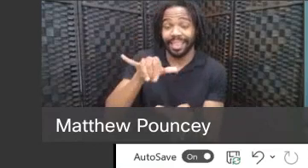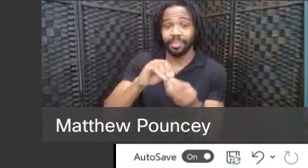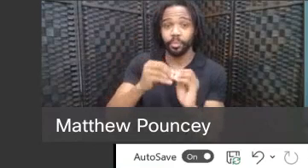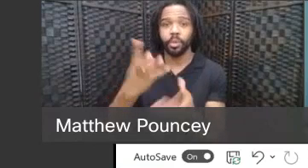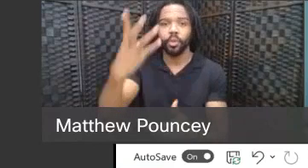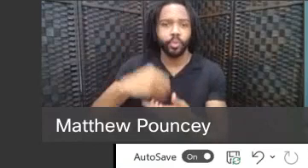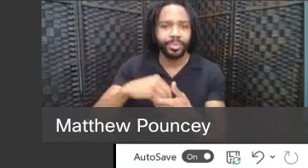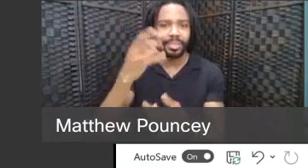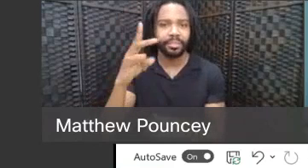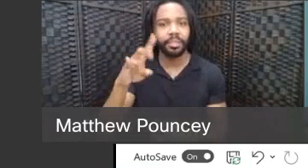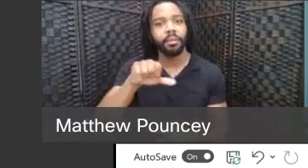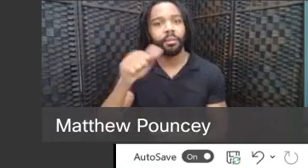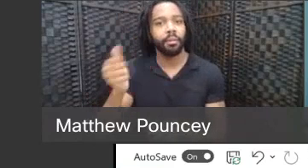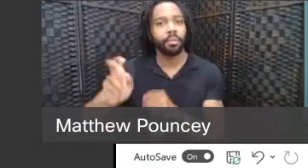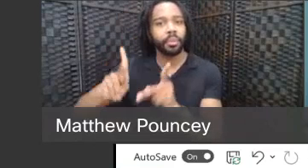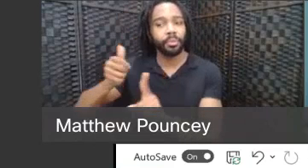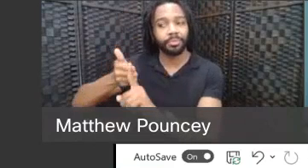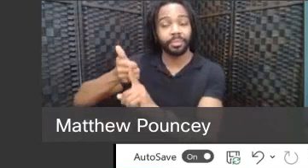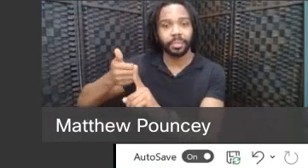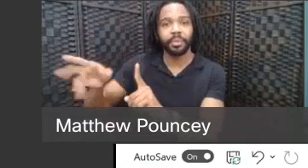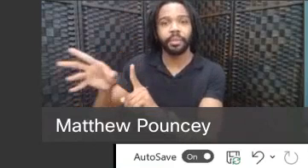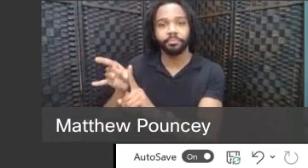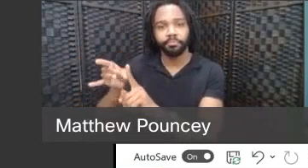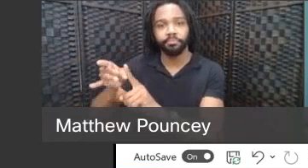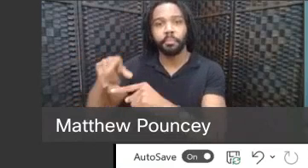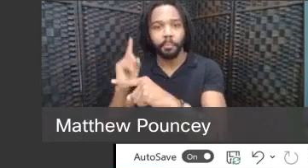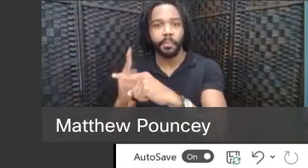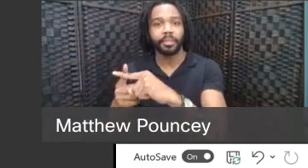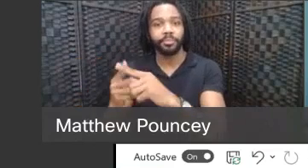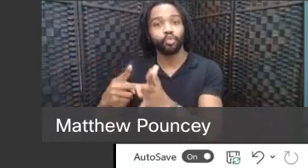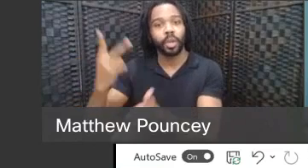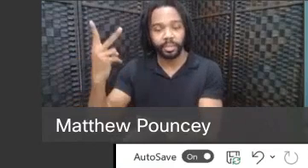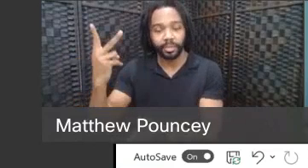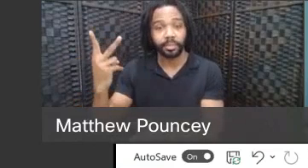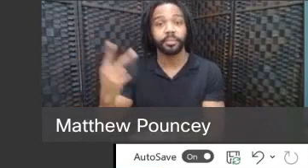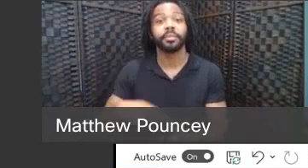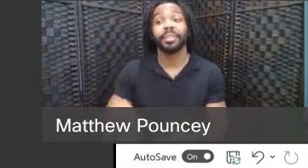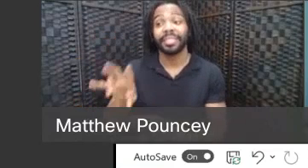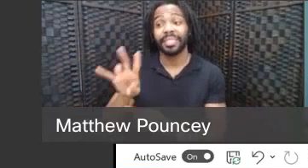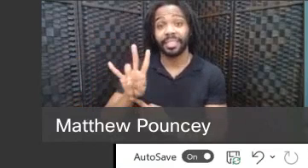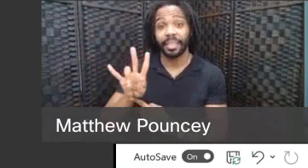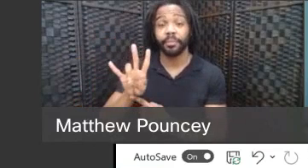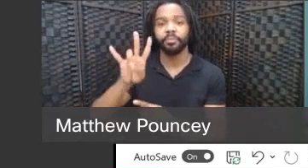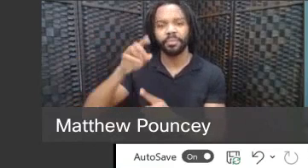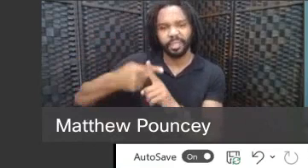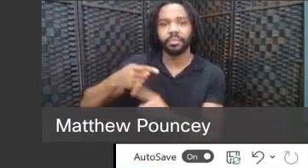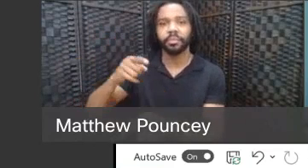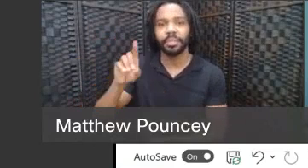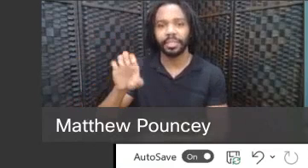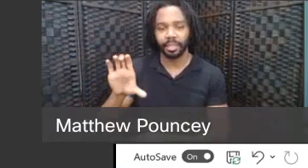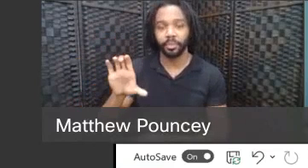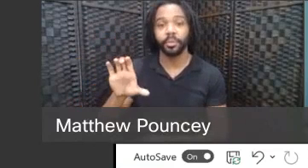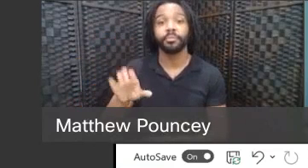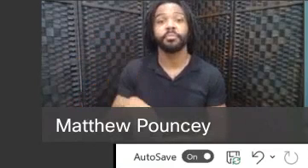people who have tested positive twice. 7 were in December. 8